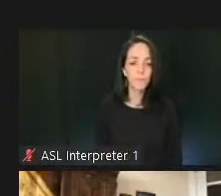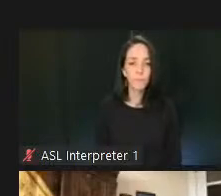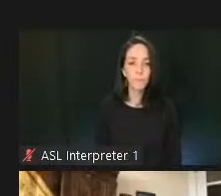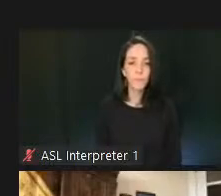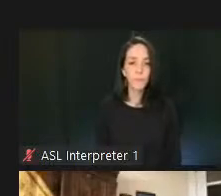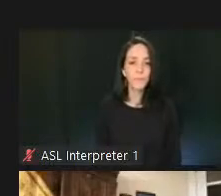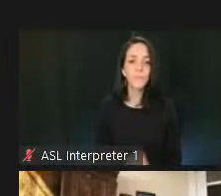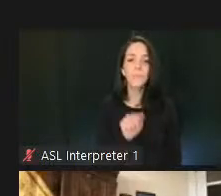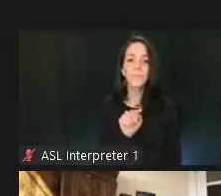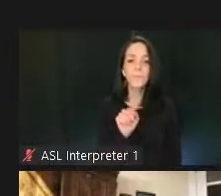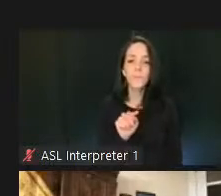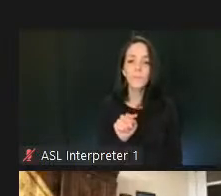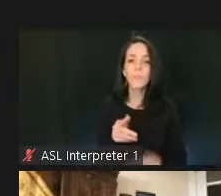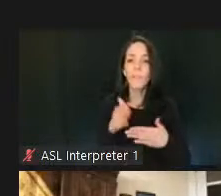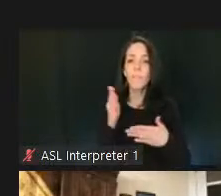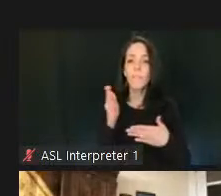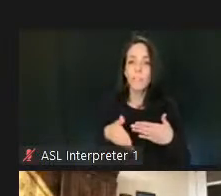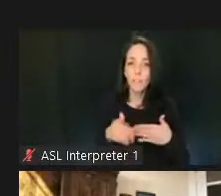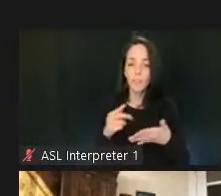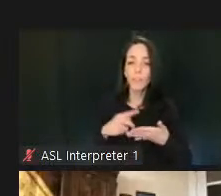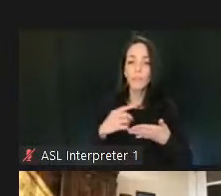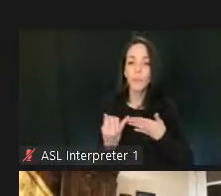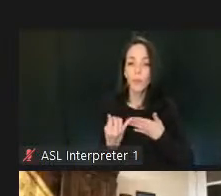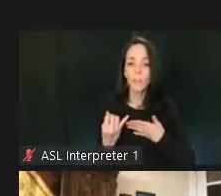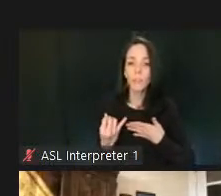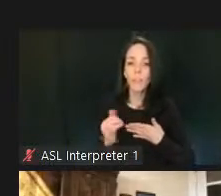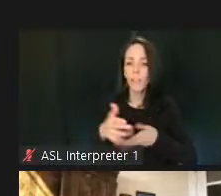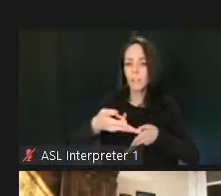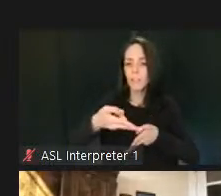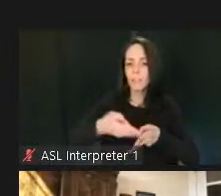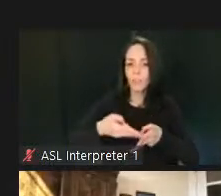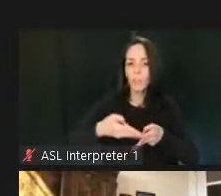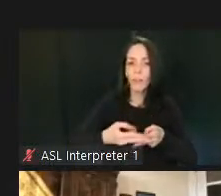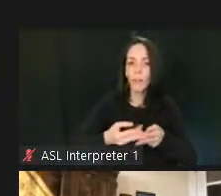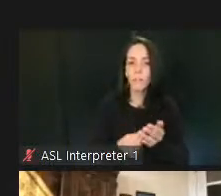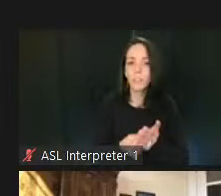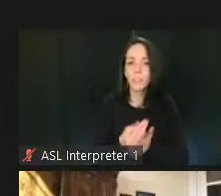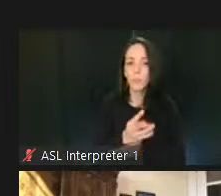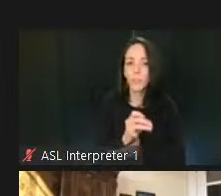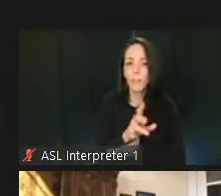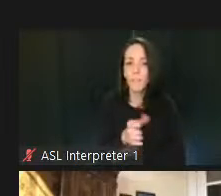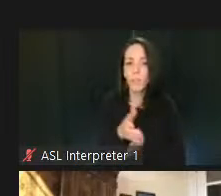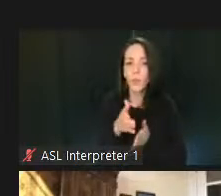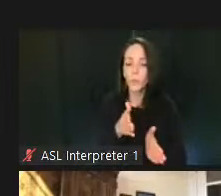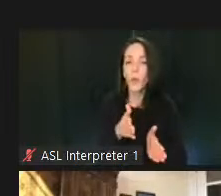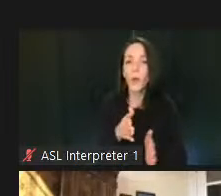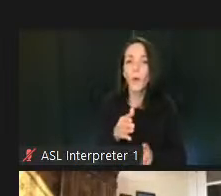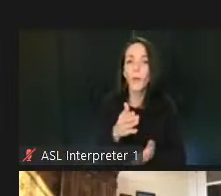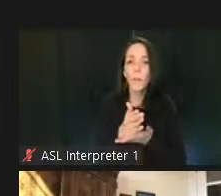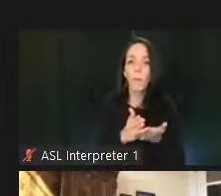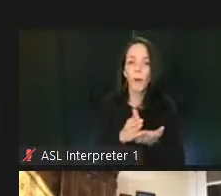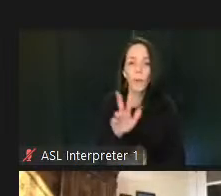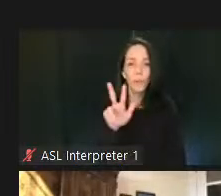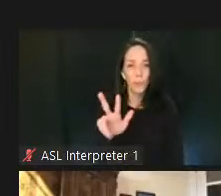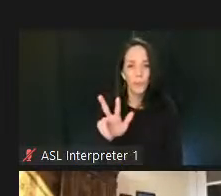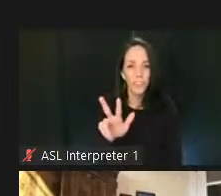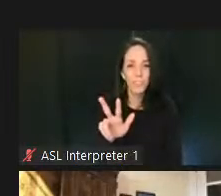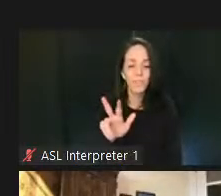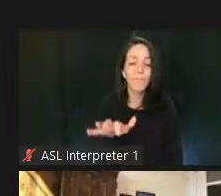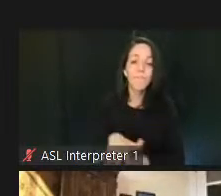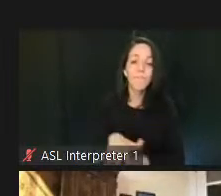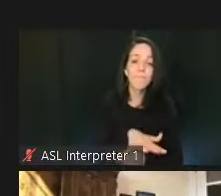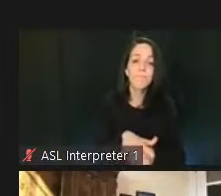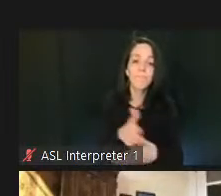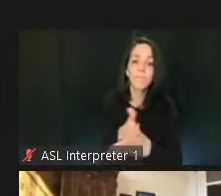This is a completed project. This was what we called Springville Road Phase 3. And this is the area